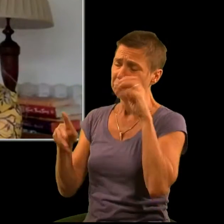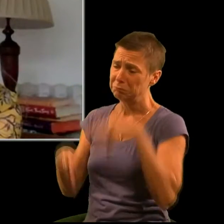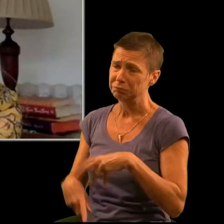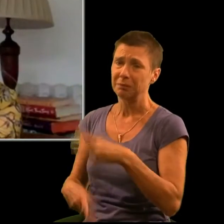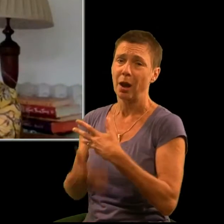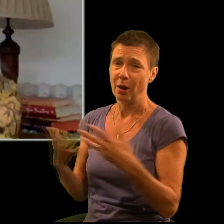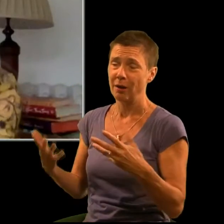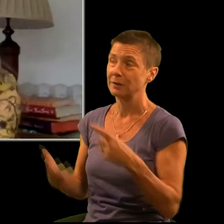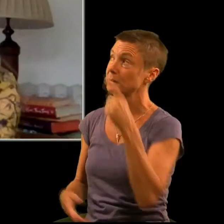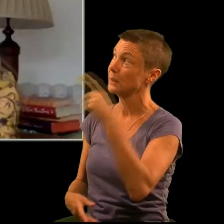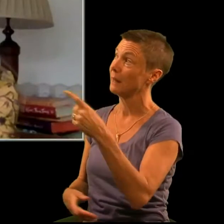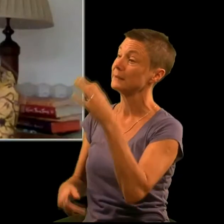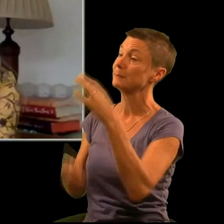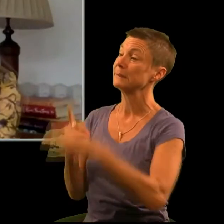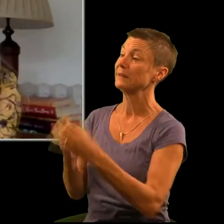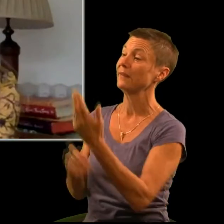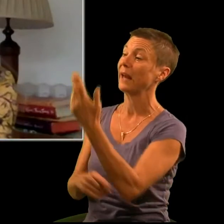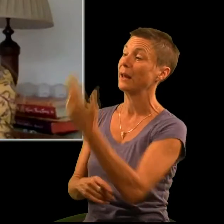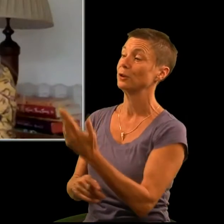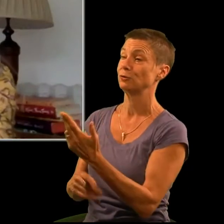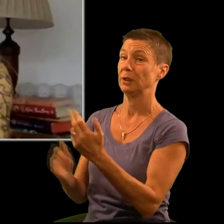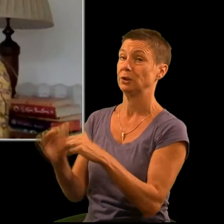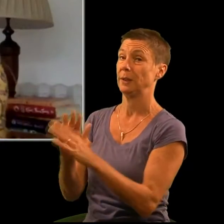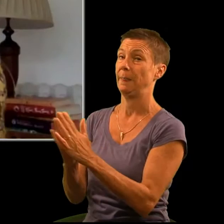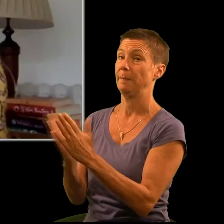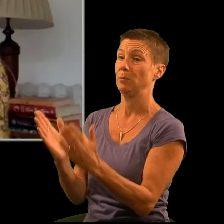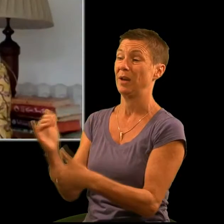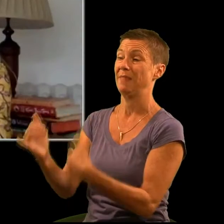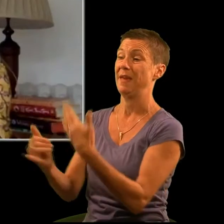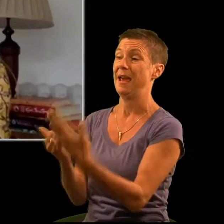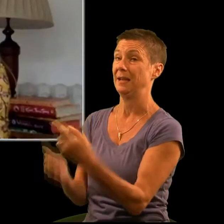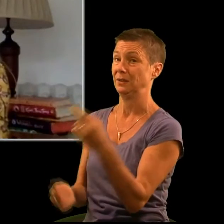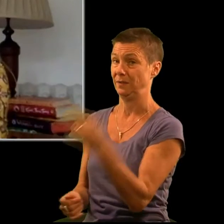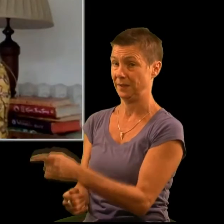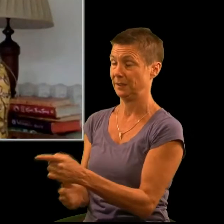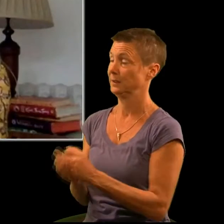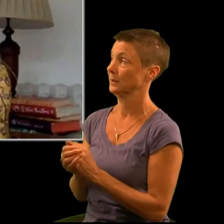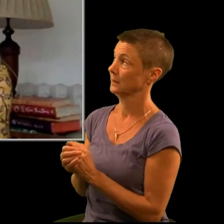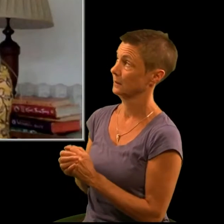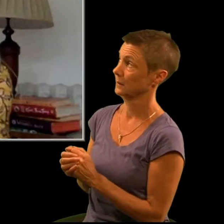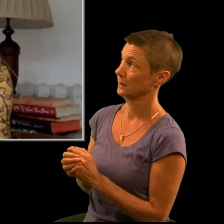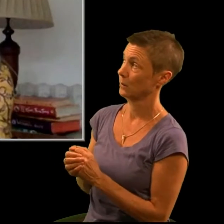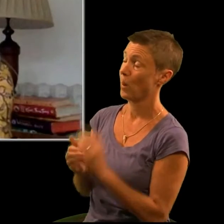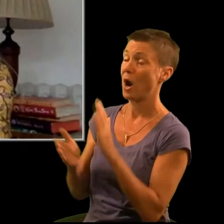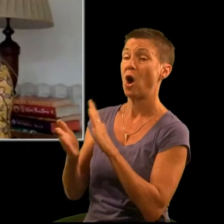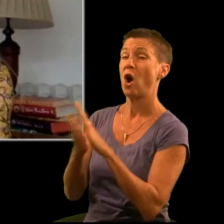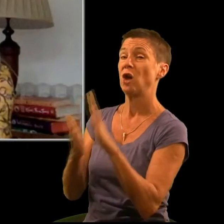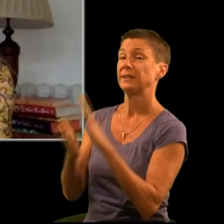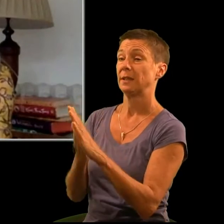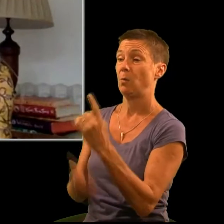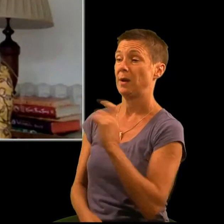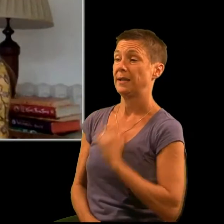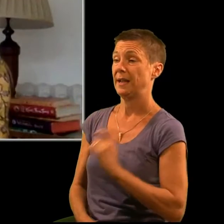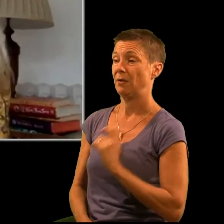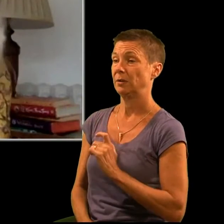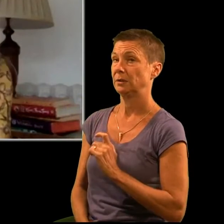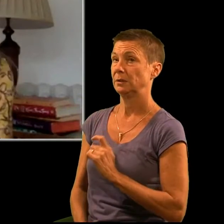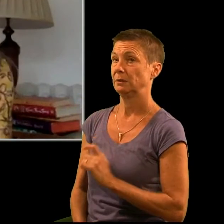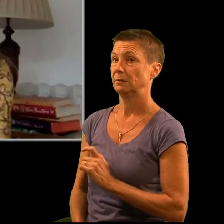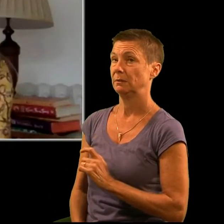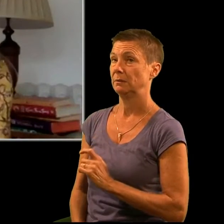and there's a particular illustration where at the end of this one where Perdita, one of his characters, is saying